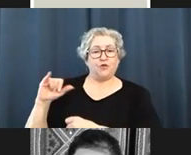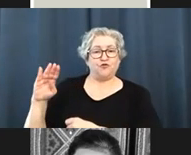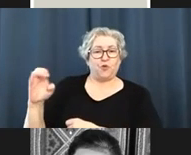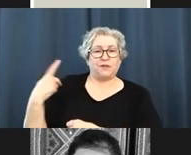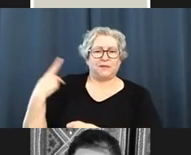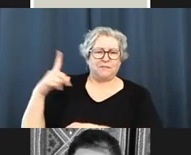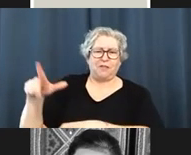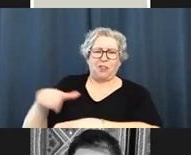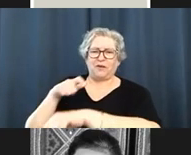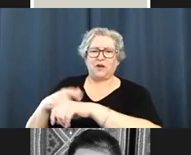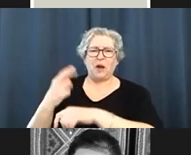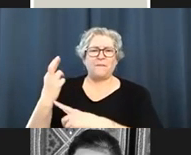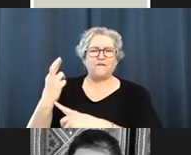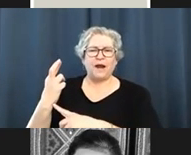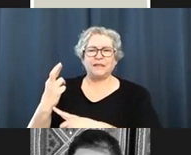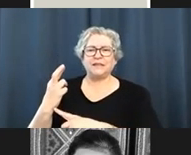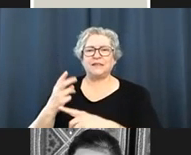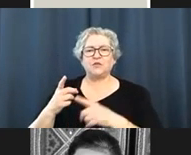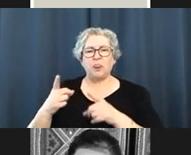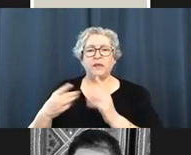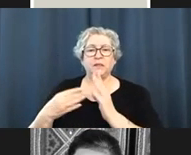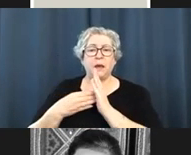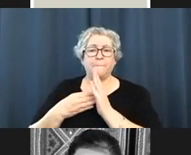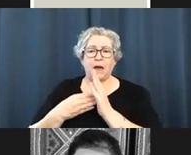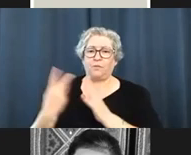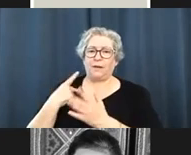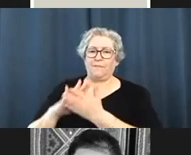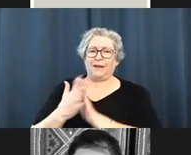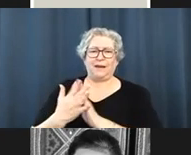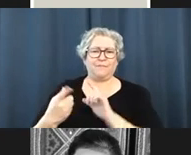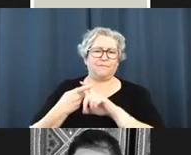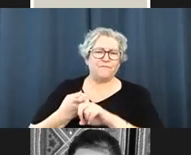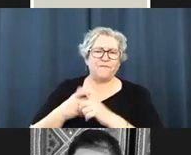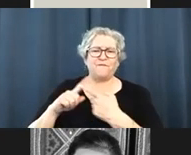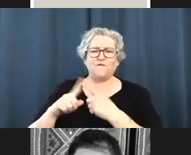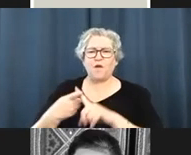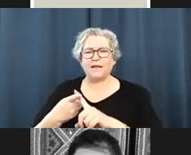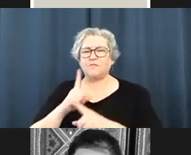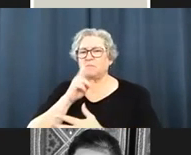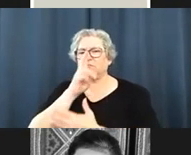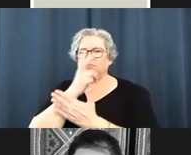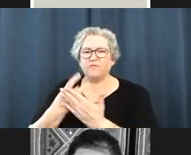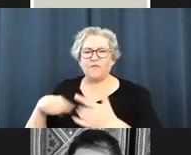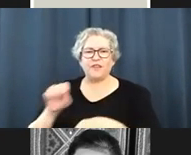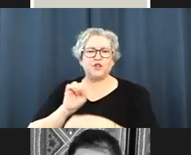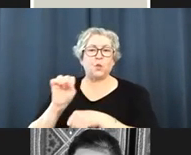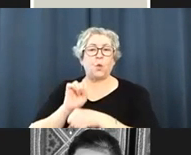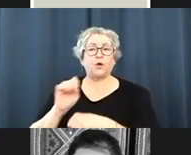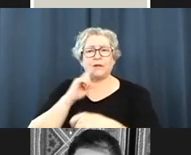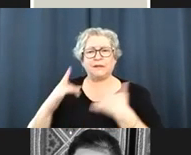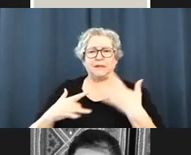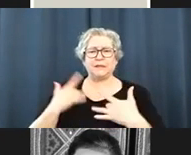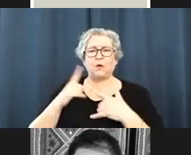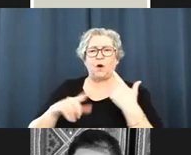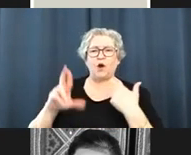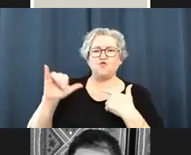The youth-led, youth-driven model is where we truly became friends and really kind of dove into this work. But I'm really, really excited about what RAISE